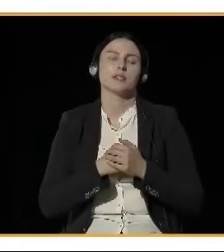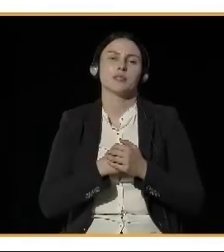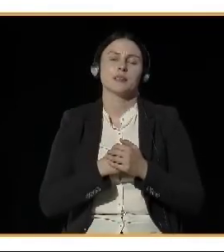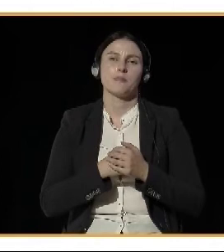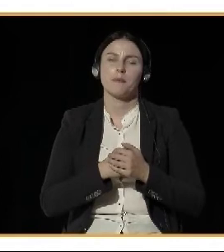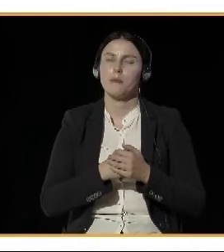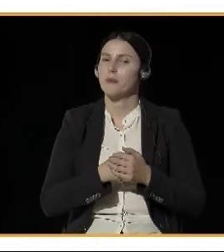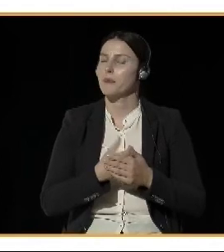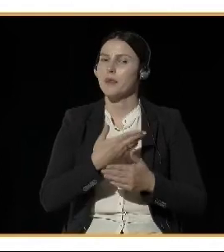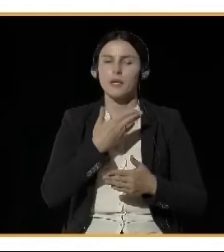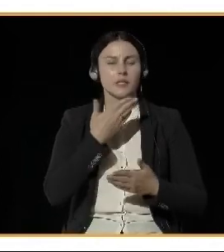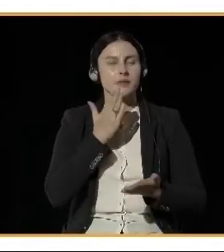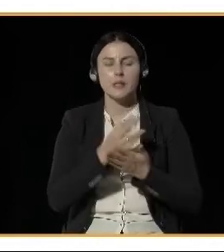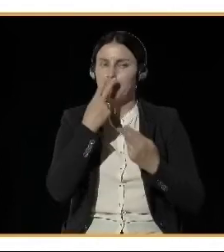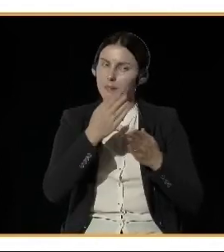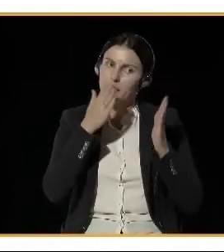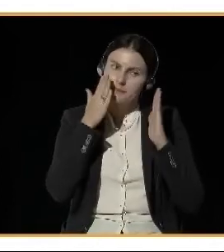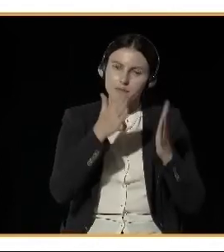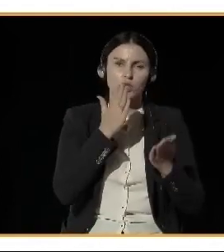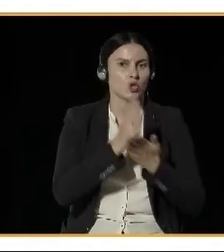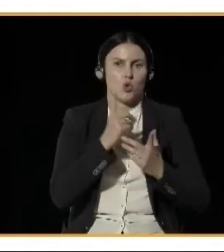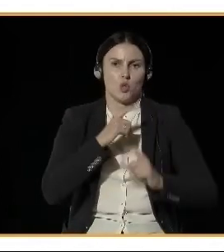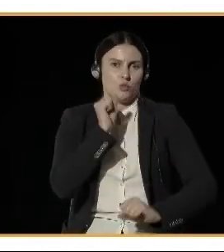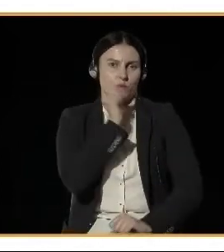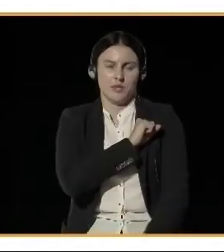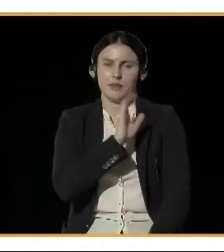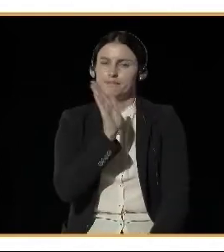to the older persons. We all age.